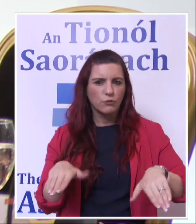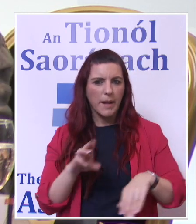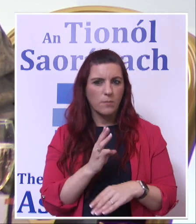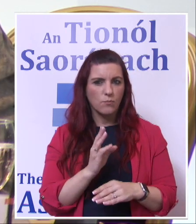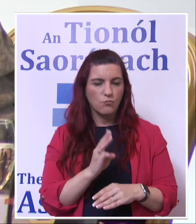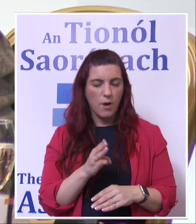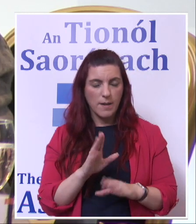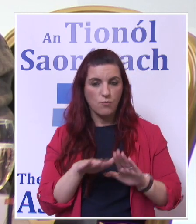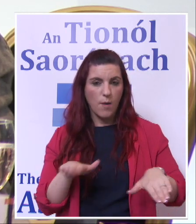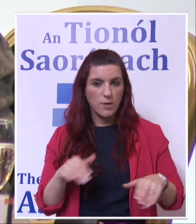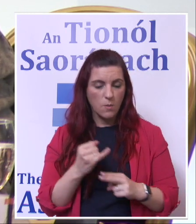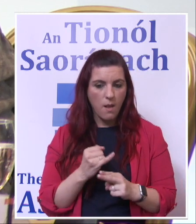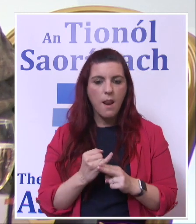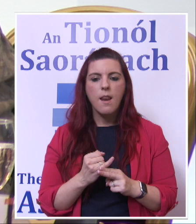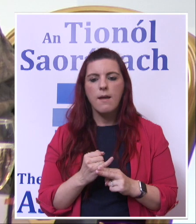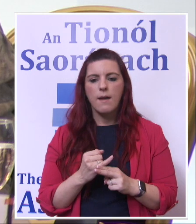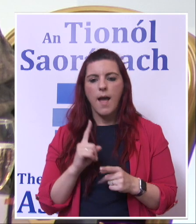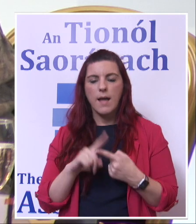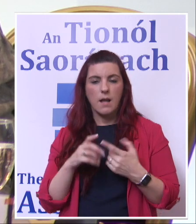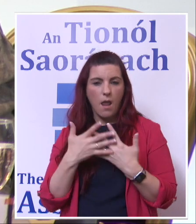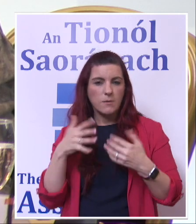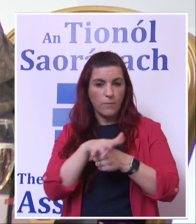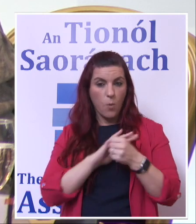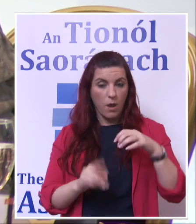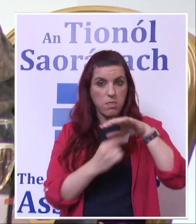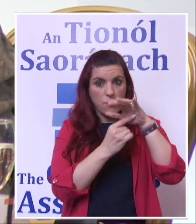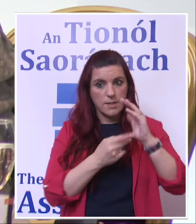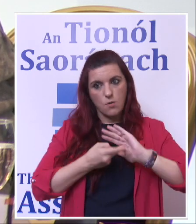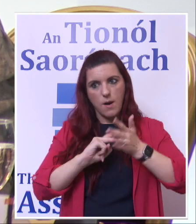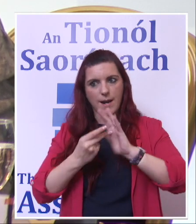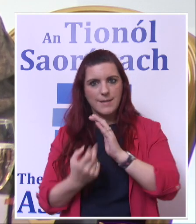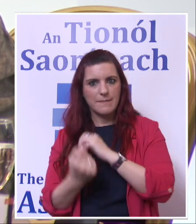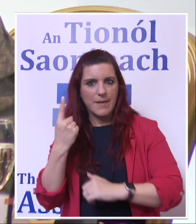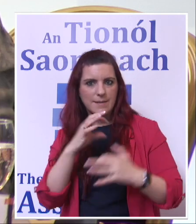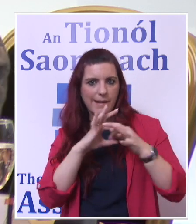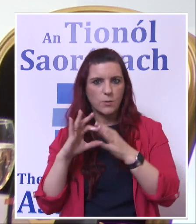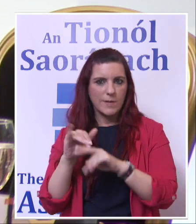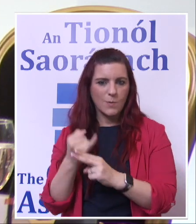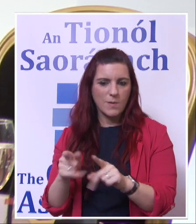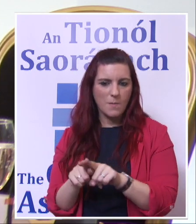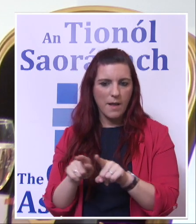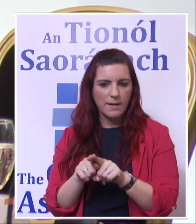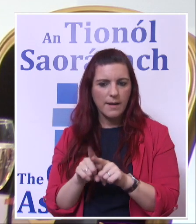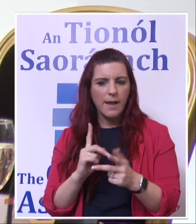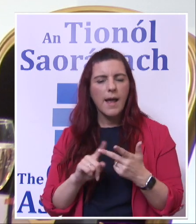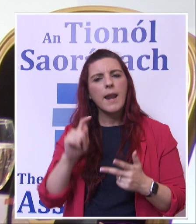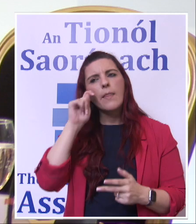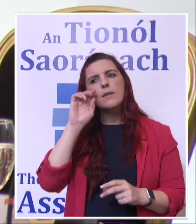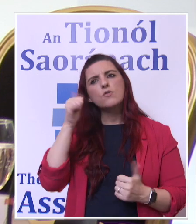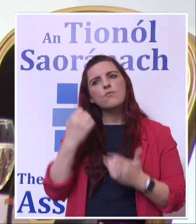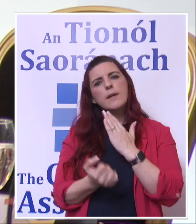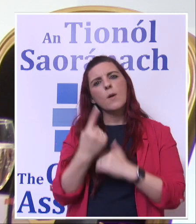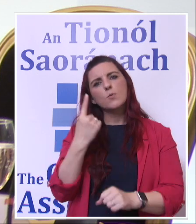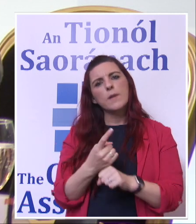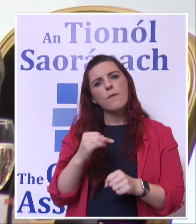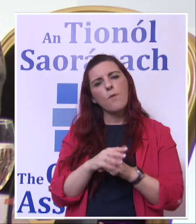And sometimes local authorities actually organise things with schools. And I think there's a great opportunity